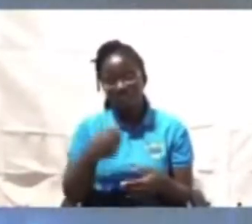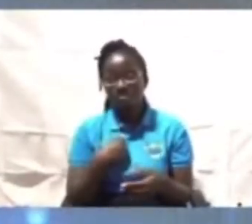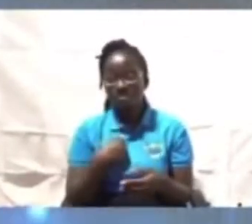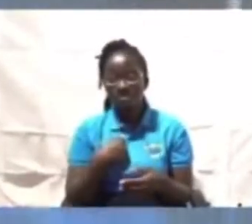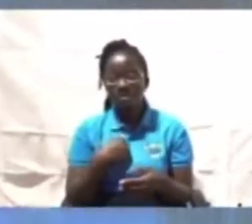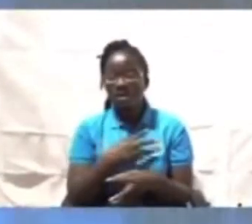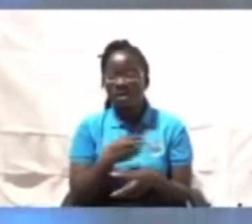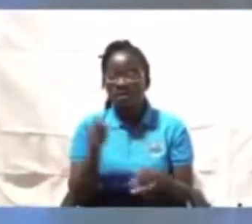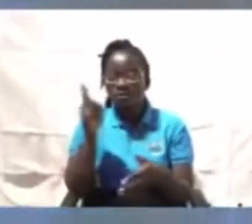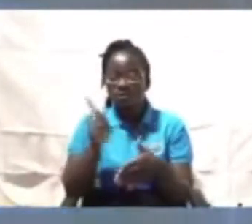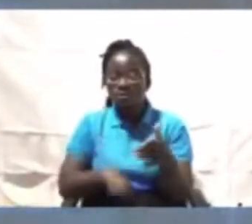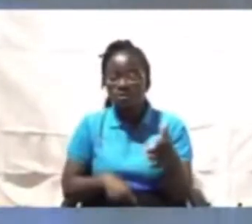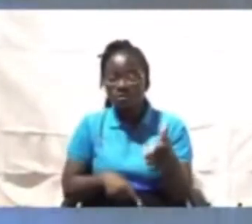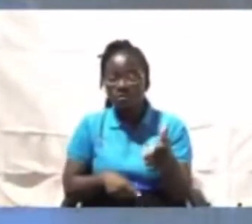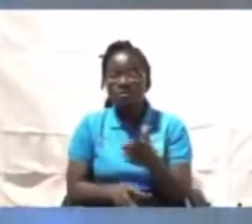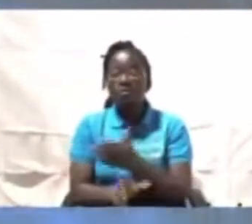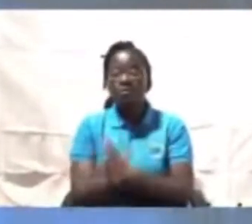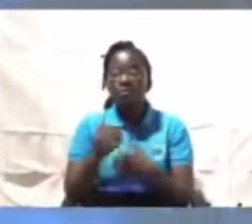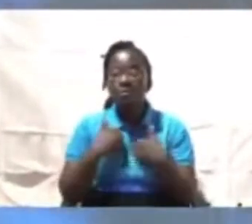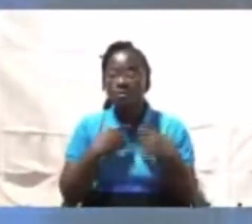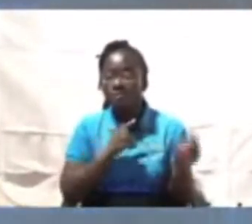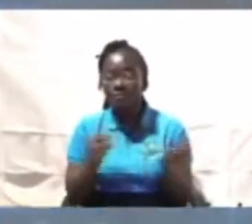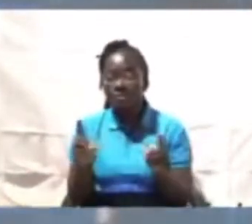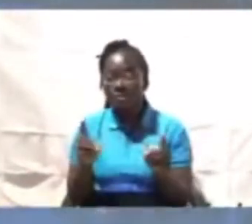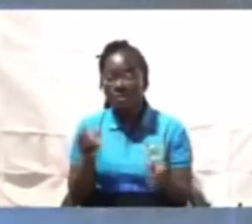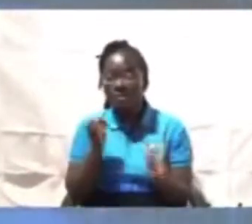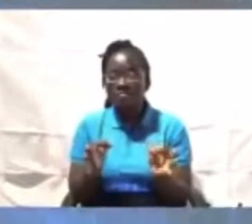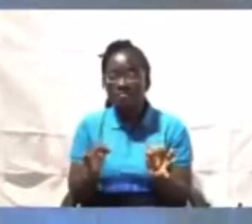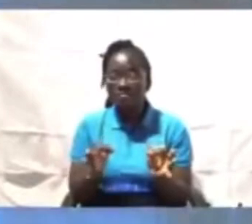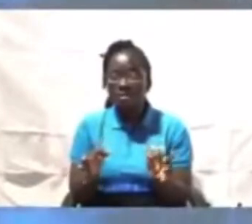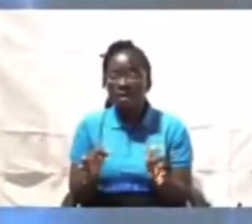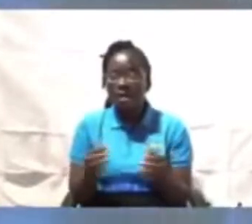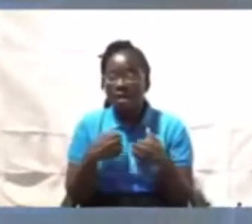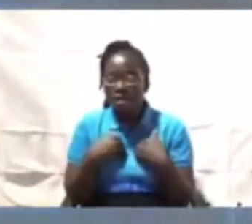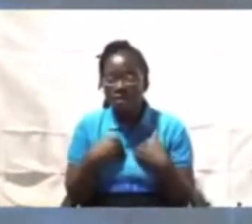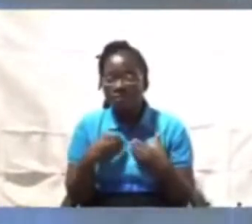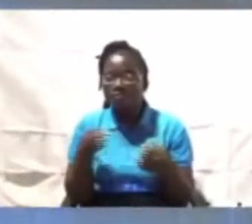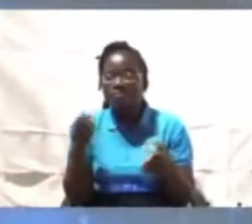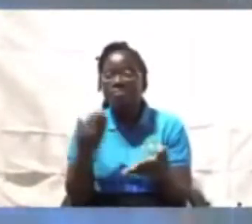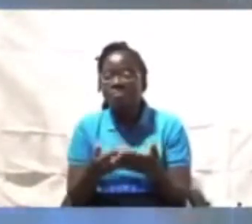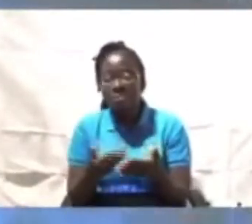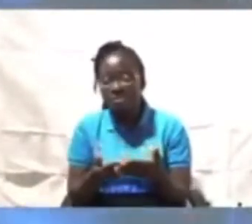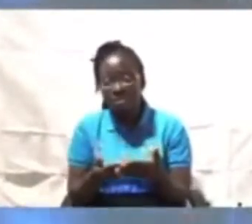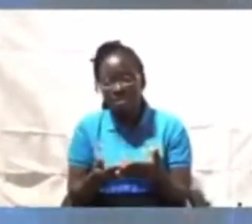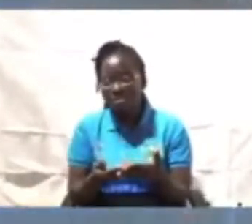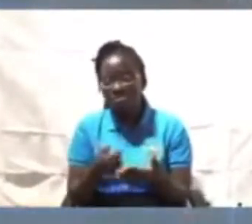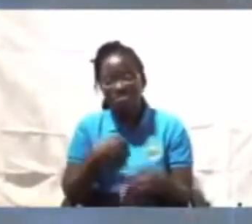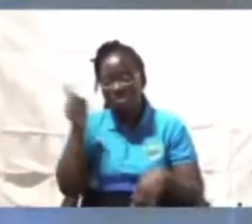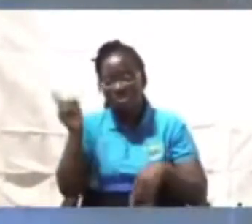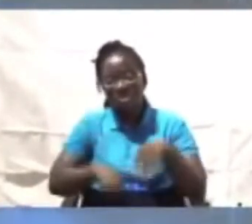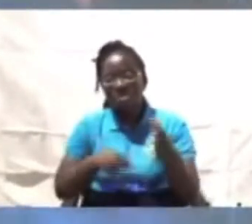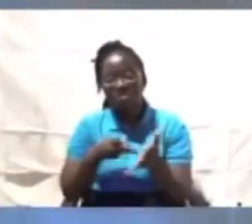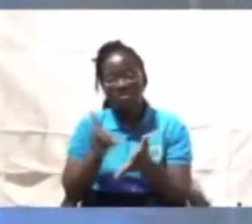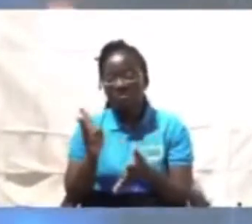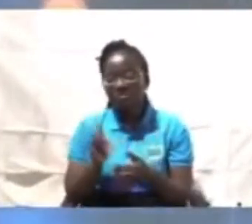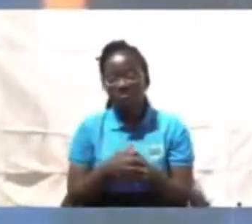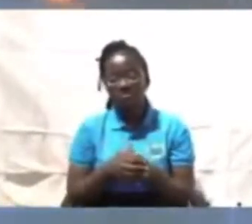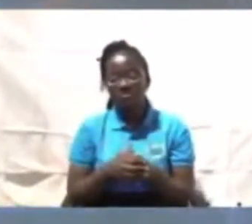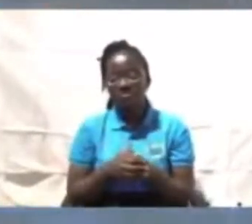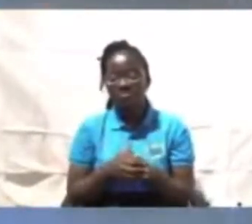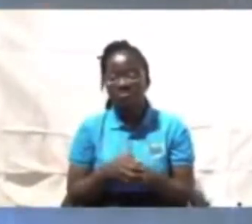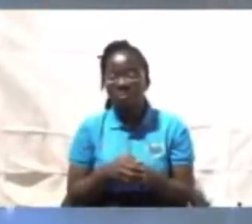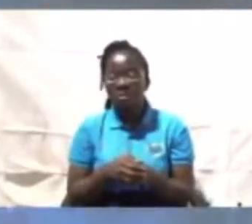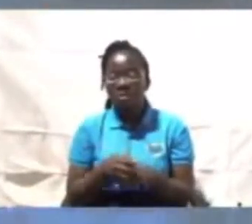se enke ses coming from twani mi ko fane he. Praise God makunja na meti suno